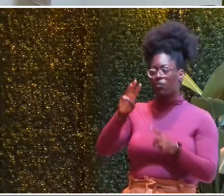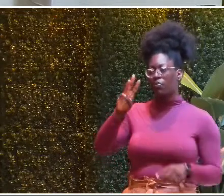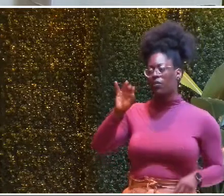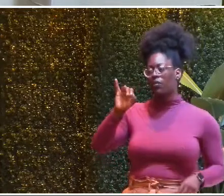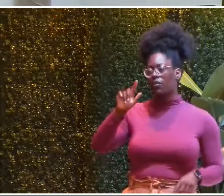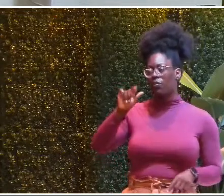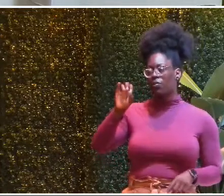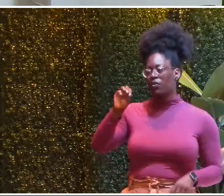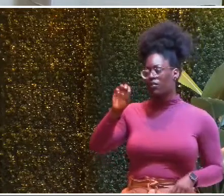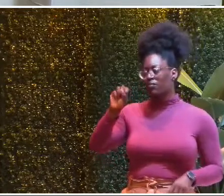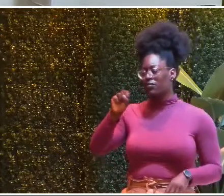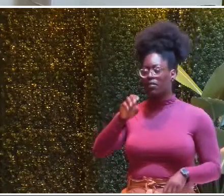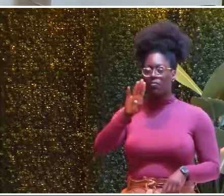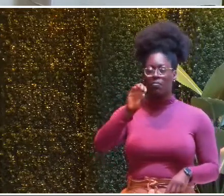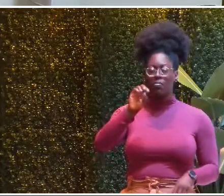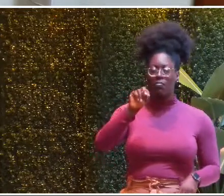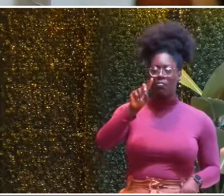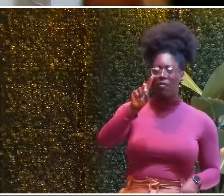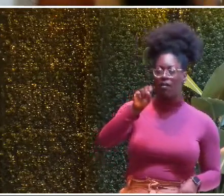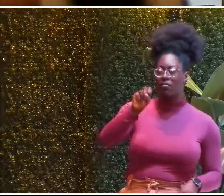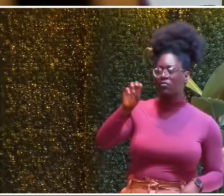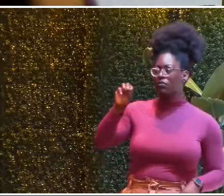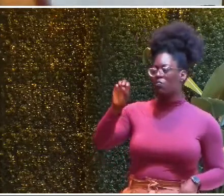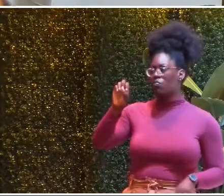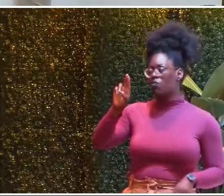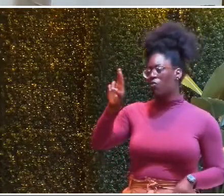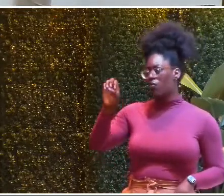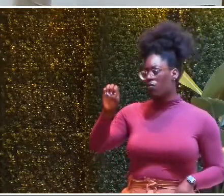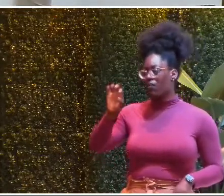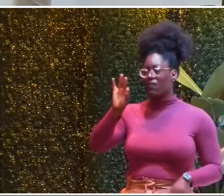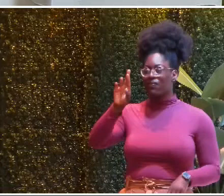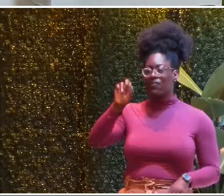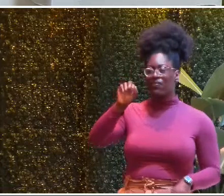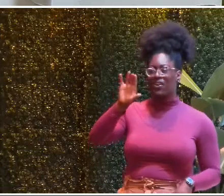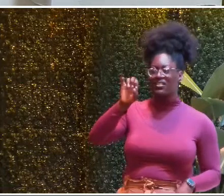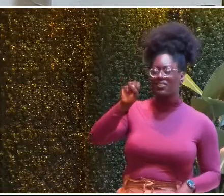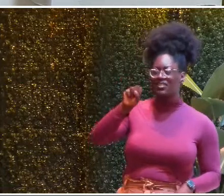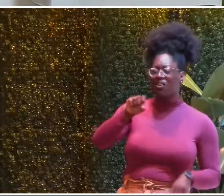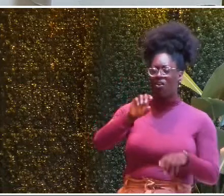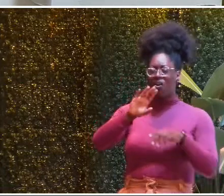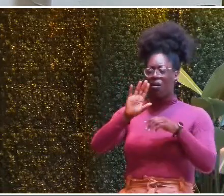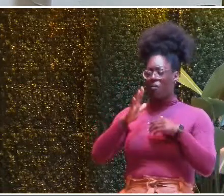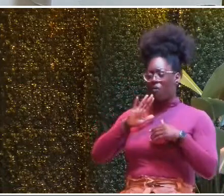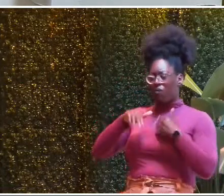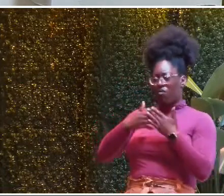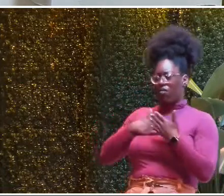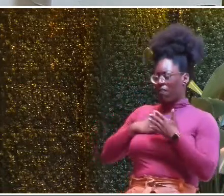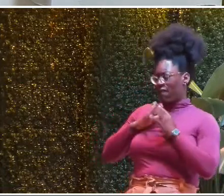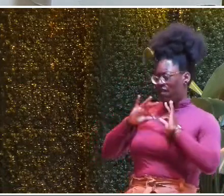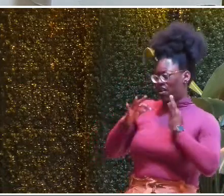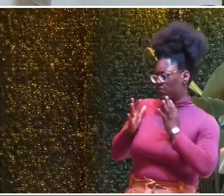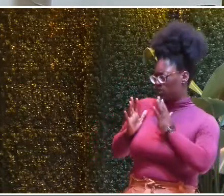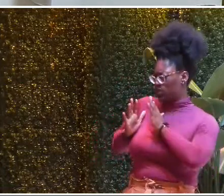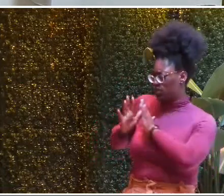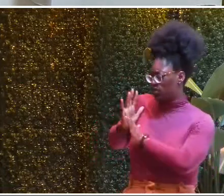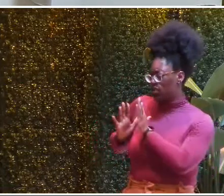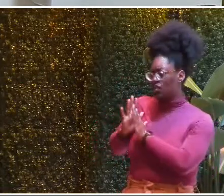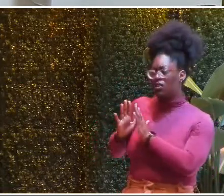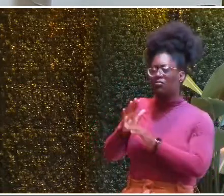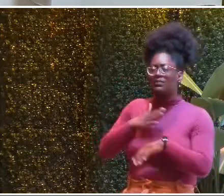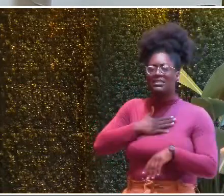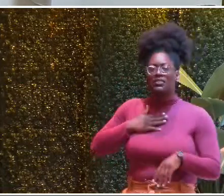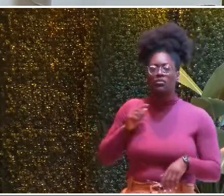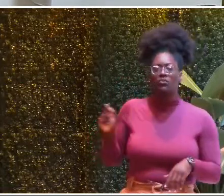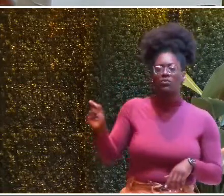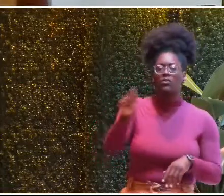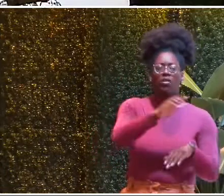the Bonds, the Moore, the Francis, all ancestors. Call out your ancestors as I pour. Continue to bring the